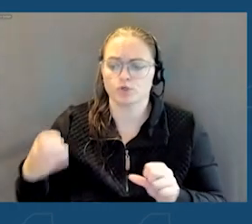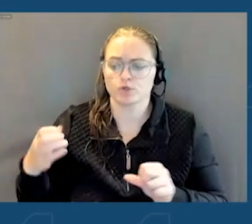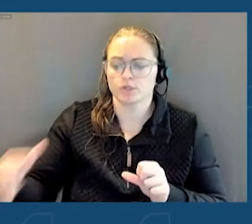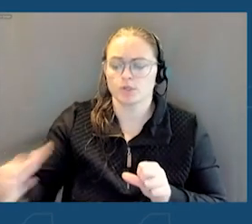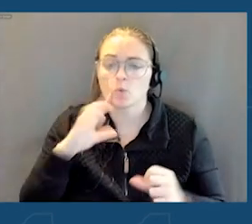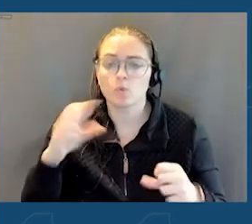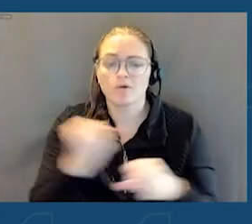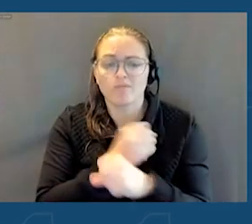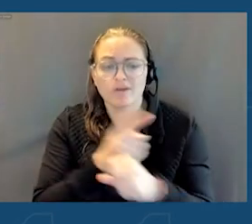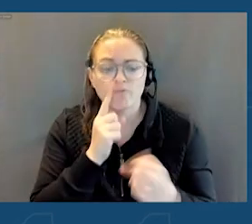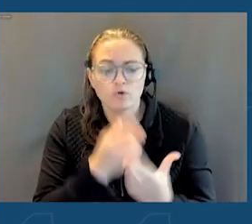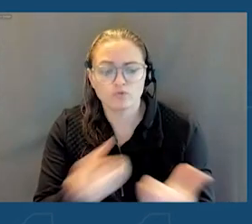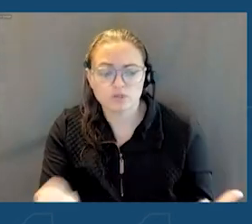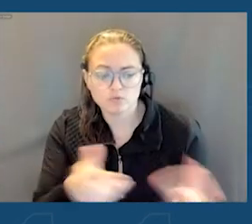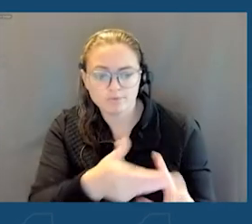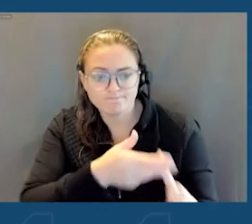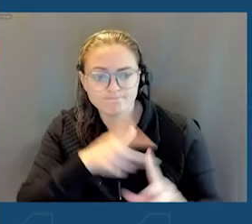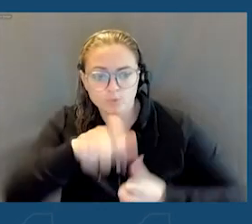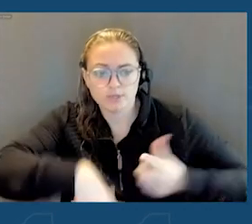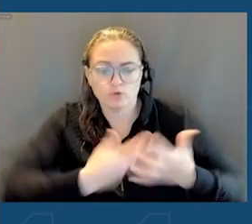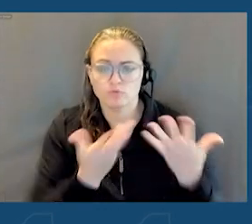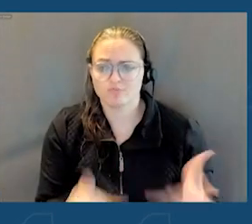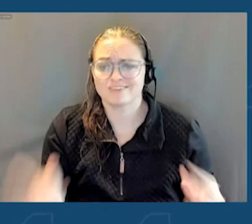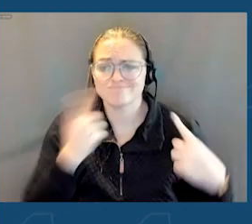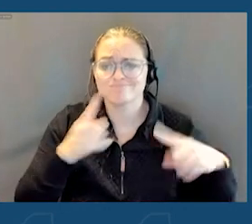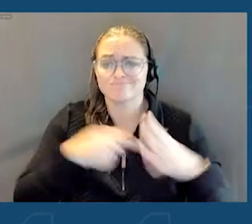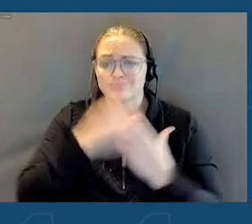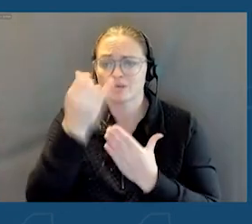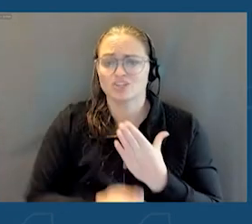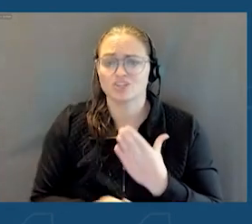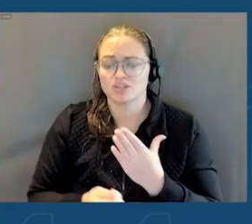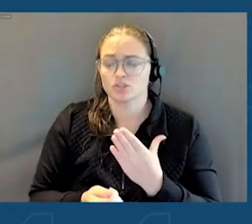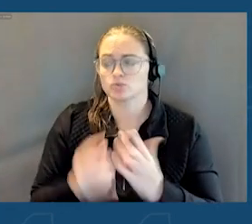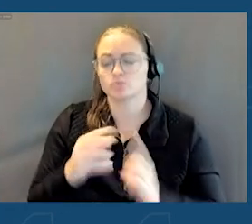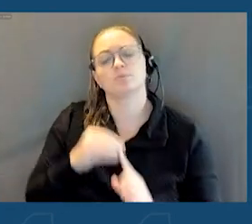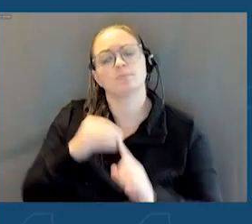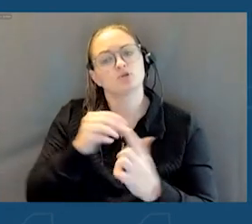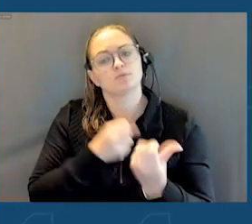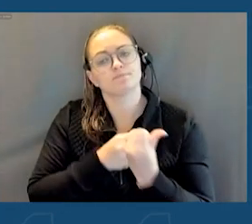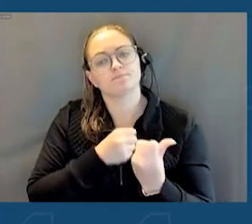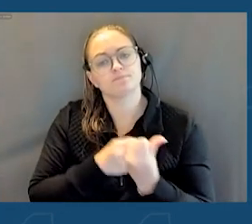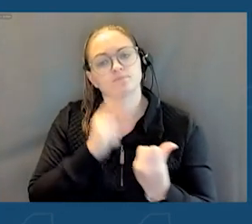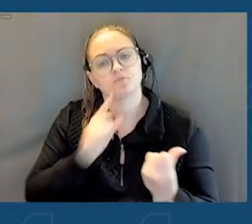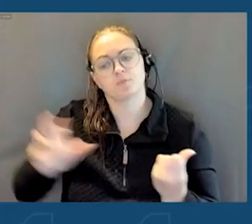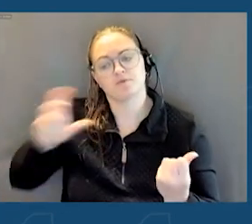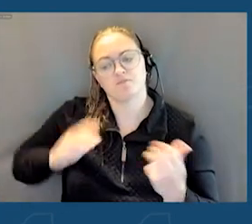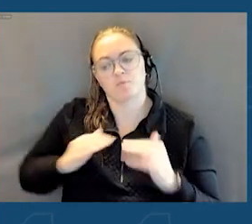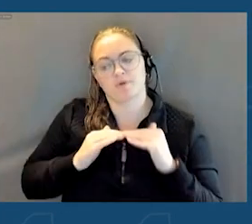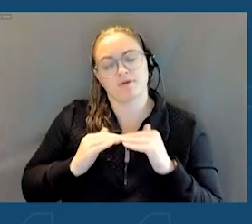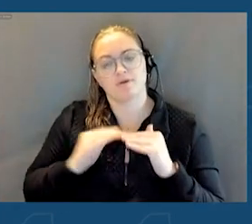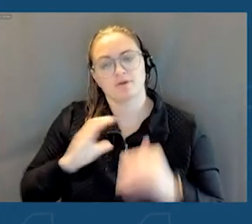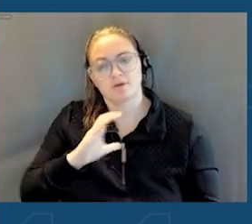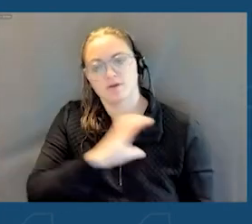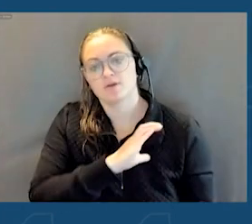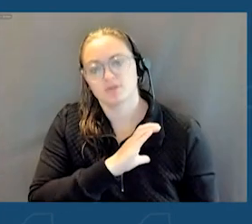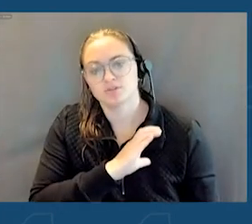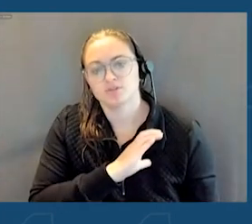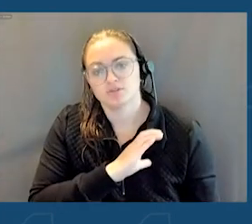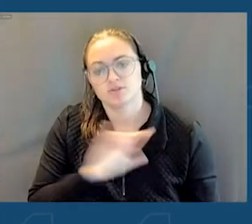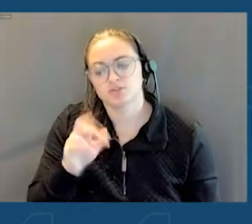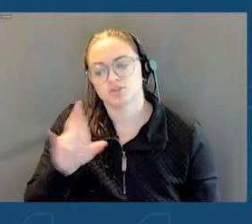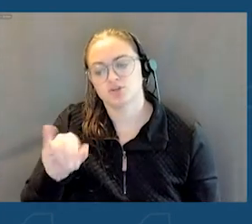the resources we need to finish this project. I want to give a special shout out to my former colleague in Congress, our great Congressman Jerry